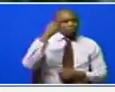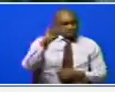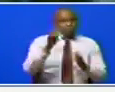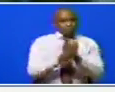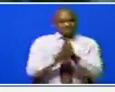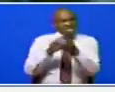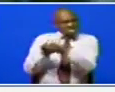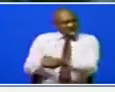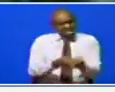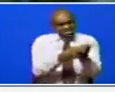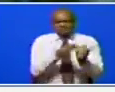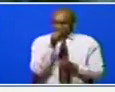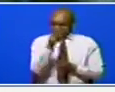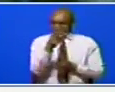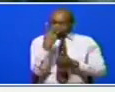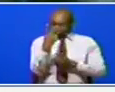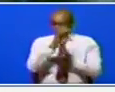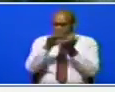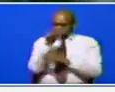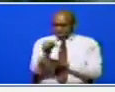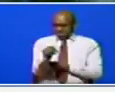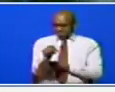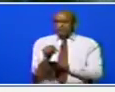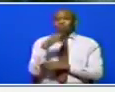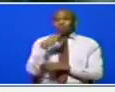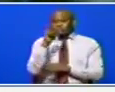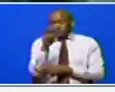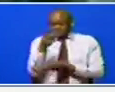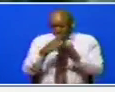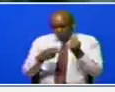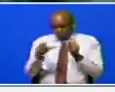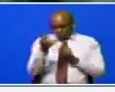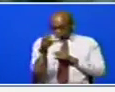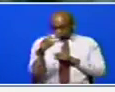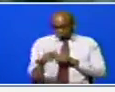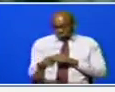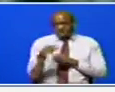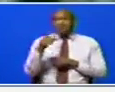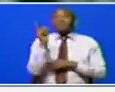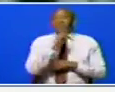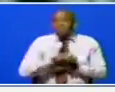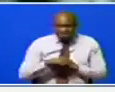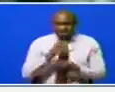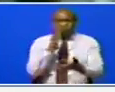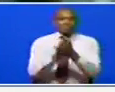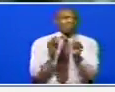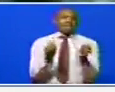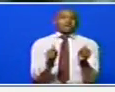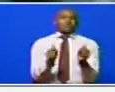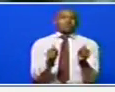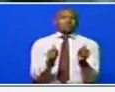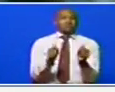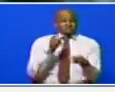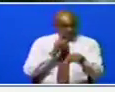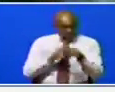speed. Those are the two constituencies that we are yet to see this happening. The two constituencies are yet to finish their verification and